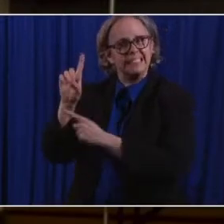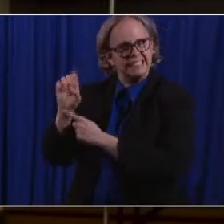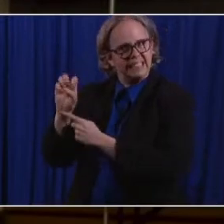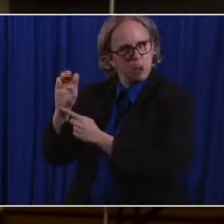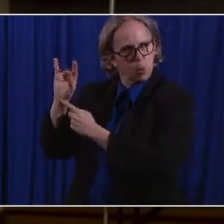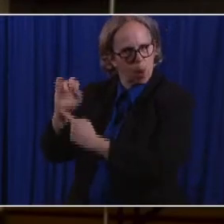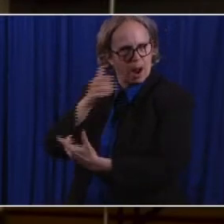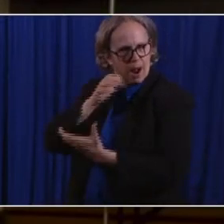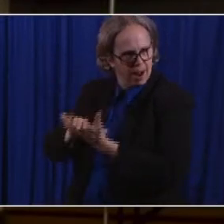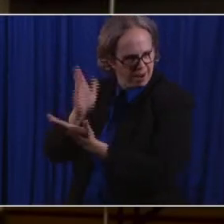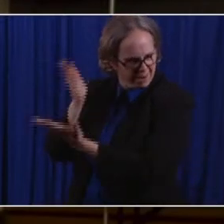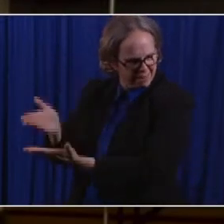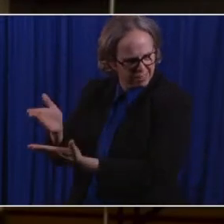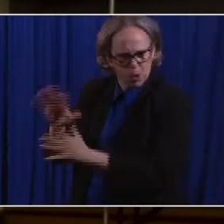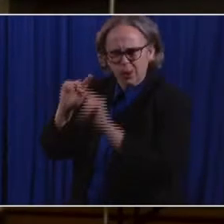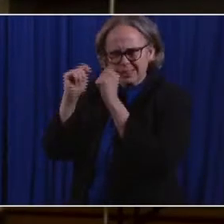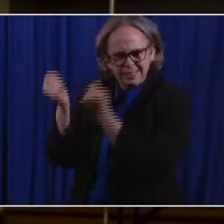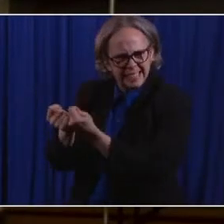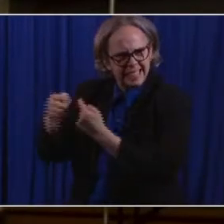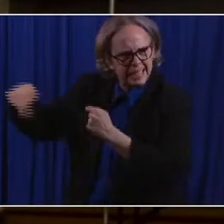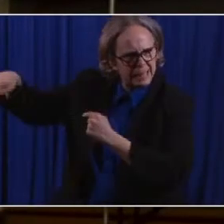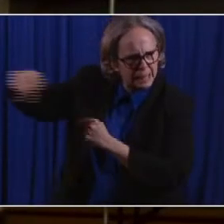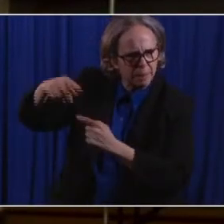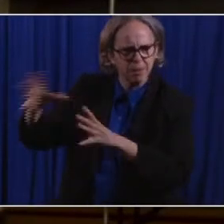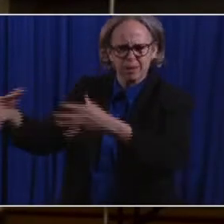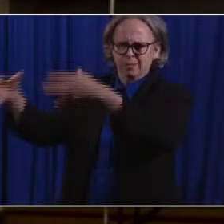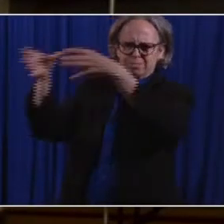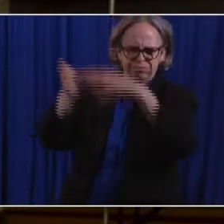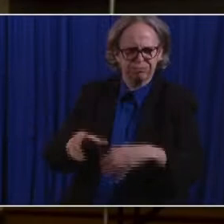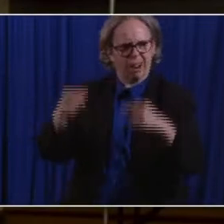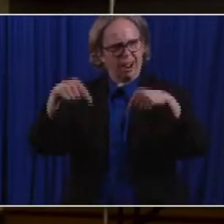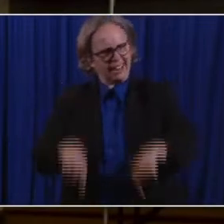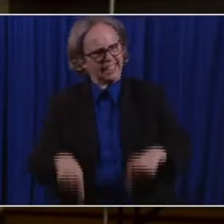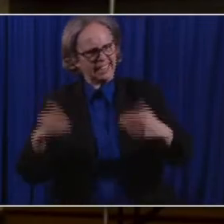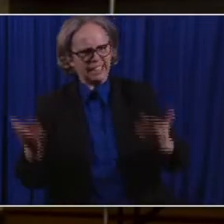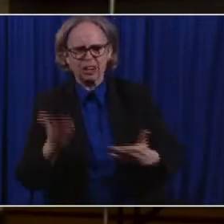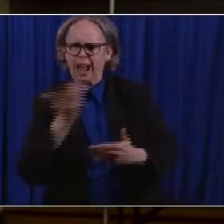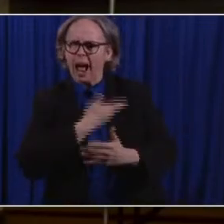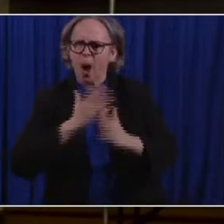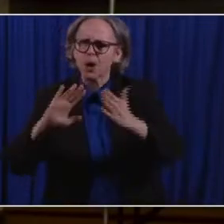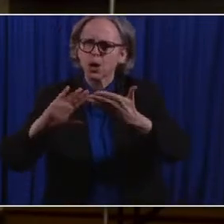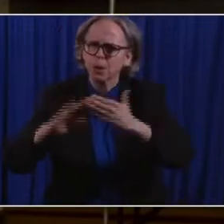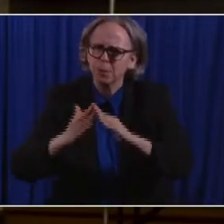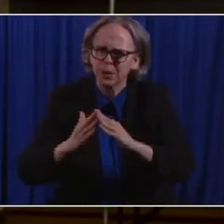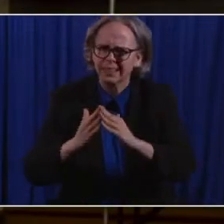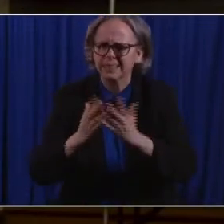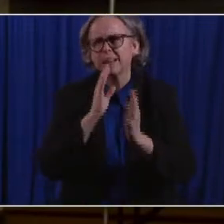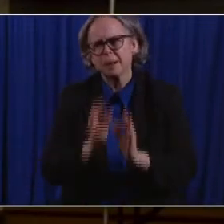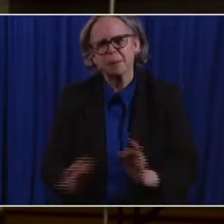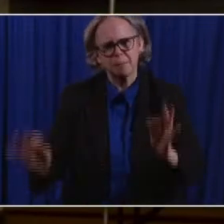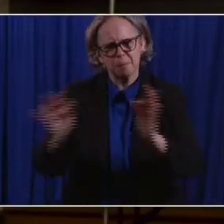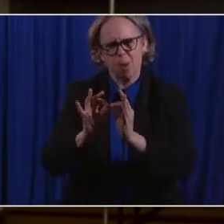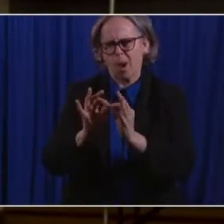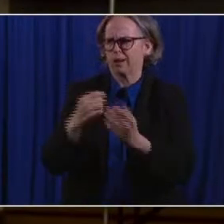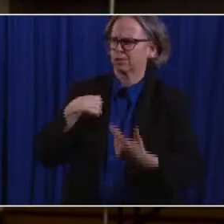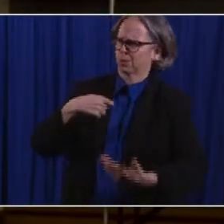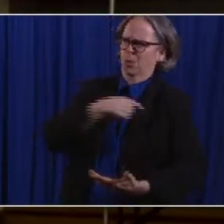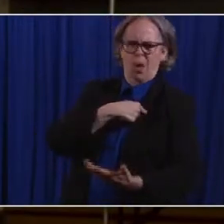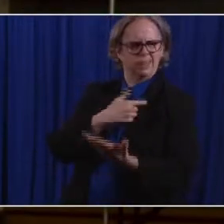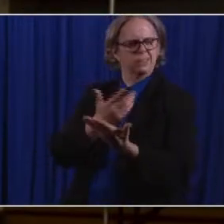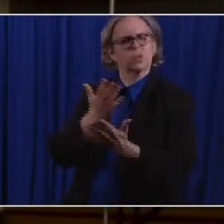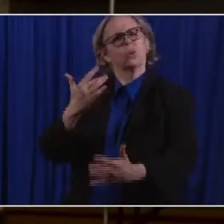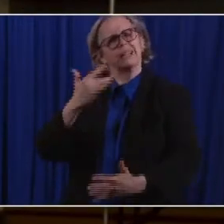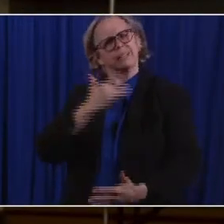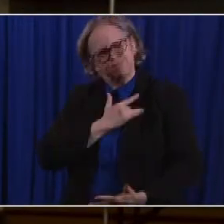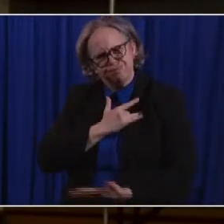to us and our community that you are here today to kind of walk through, understand how we're serving our community